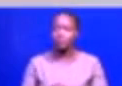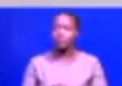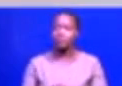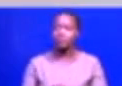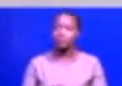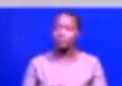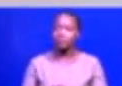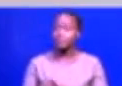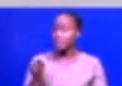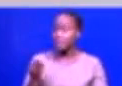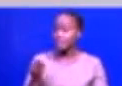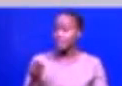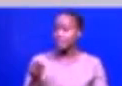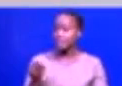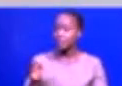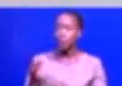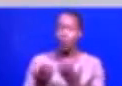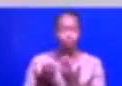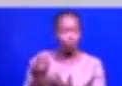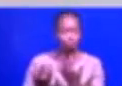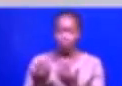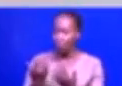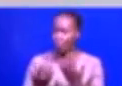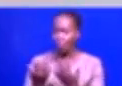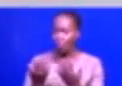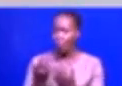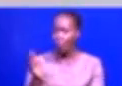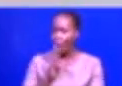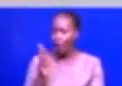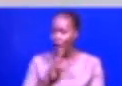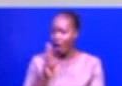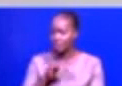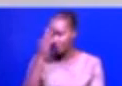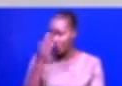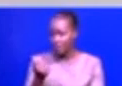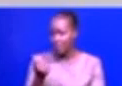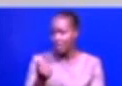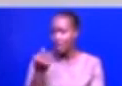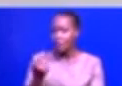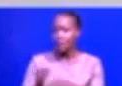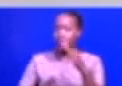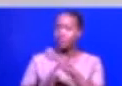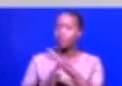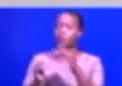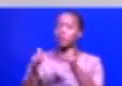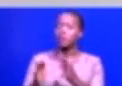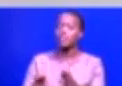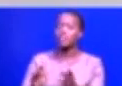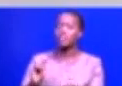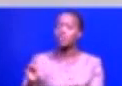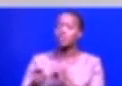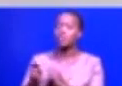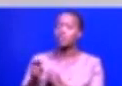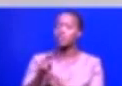This will be fireworks, Wahome. Remember, one of the top players in KPA has switched to ZTech,